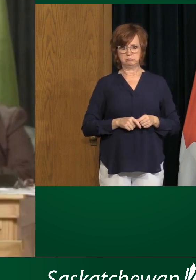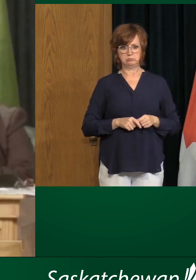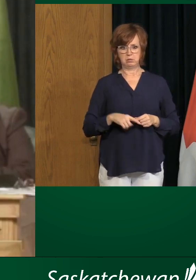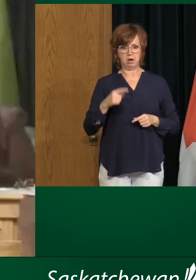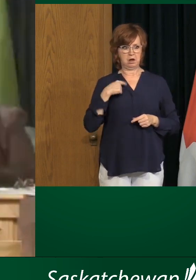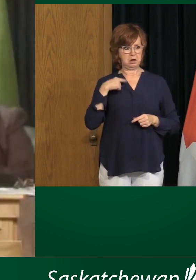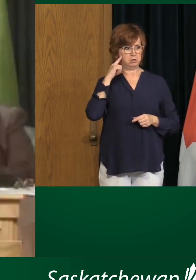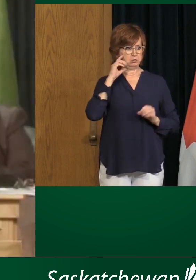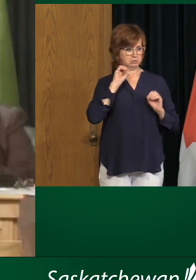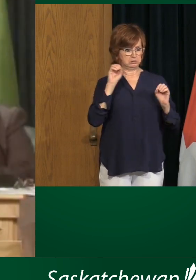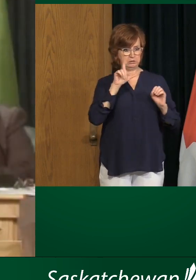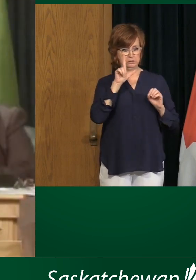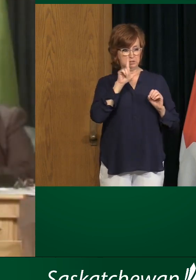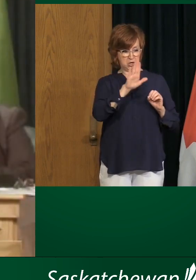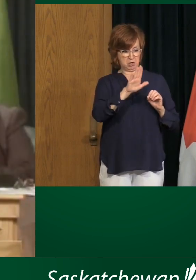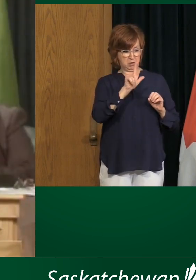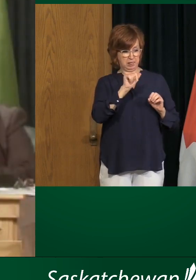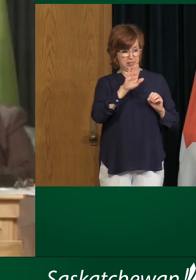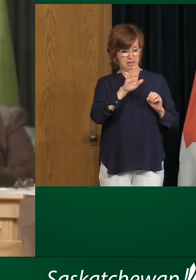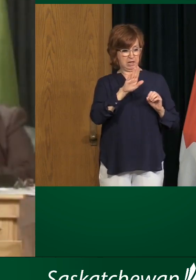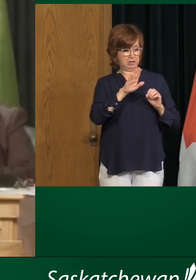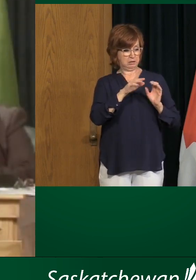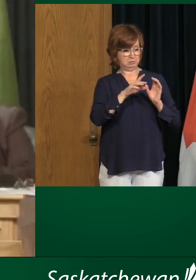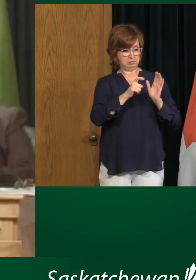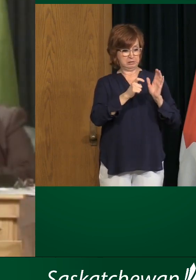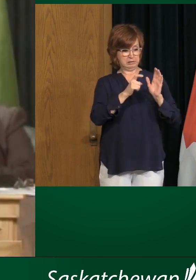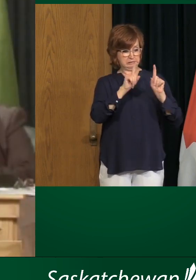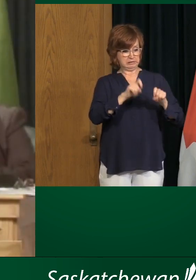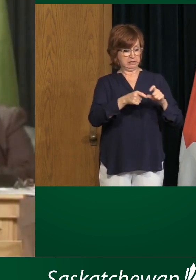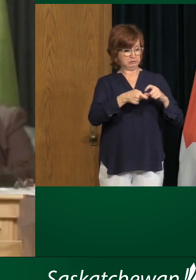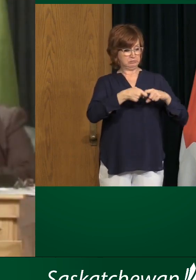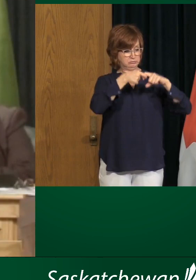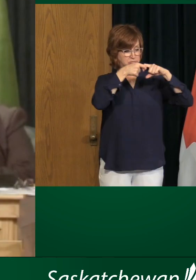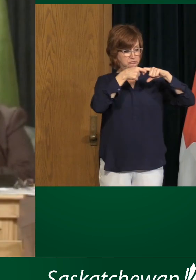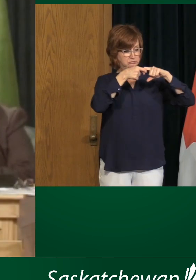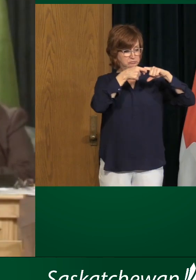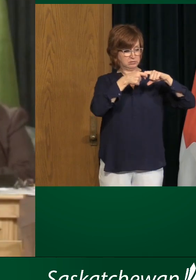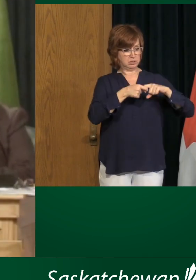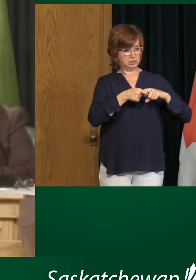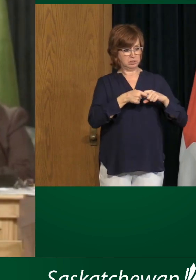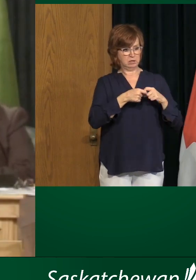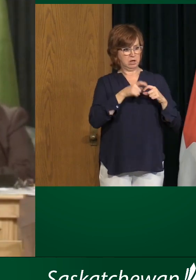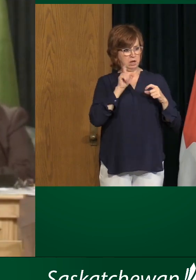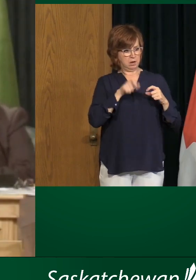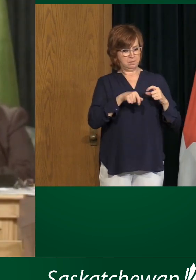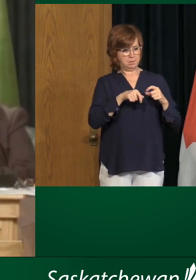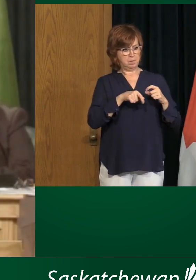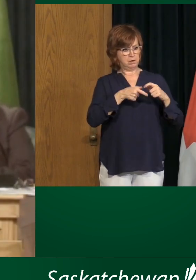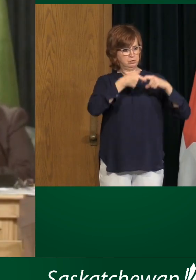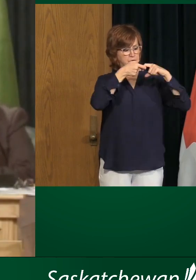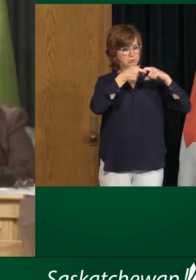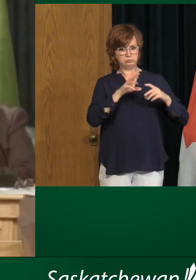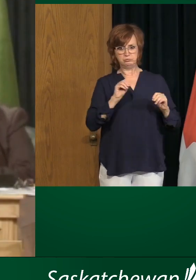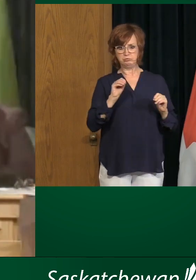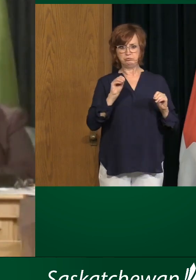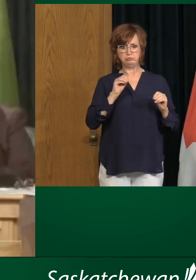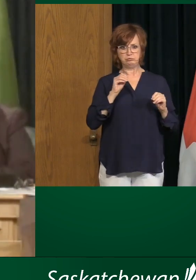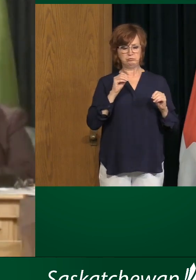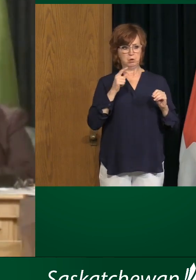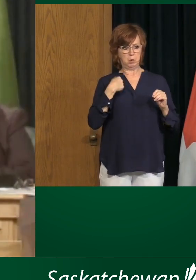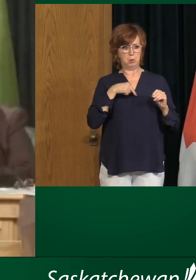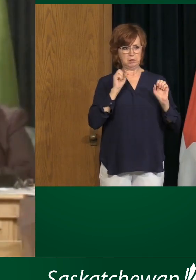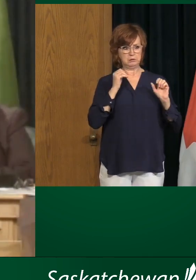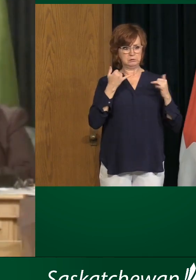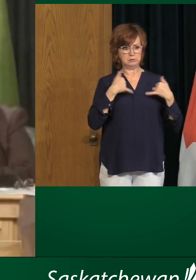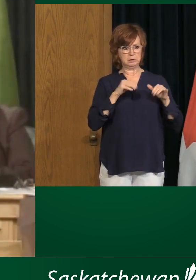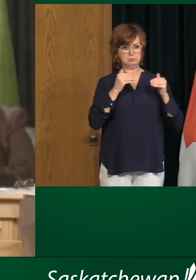side during that would have been required on an urgent basis or been required to provide service. So for example, if we've postponed